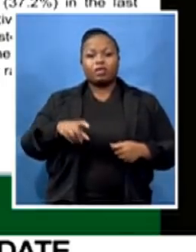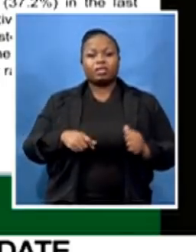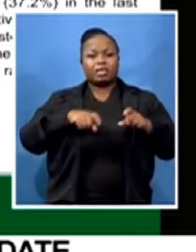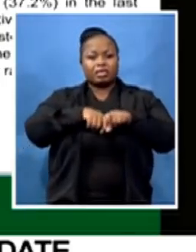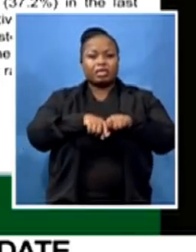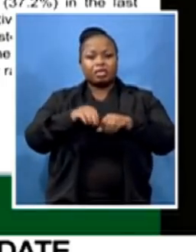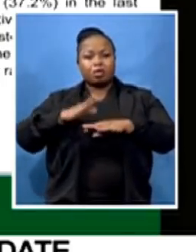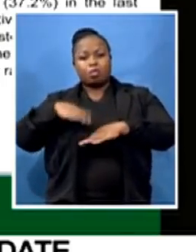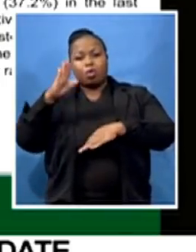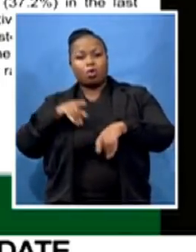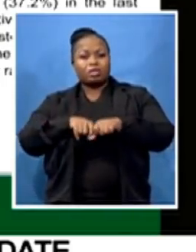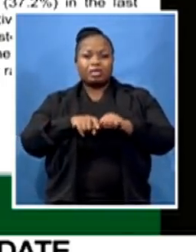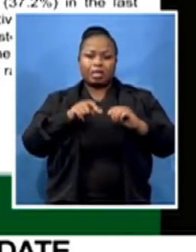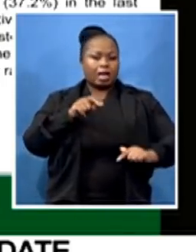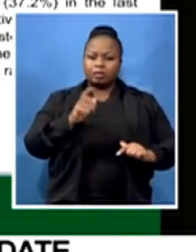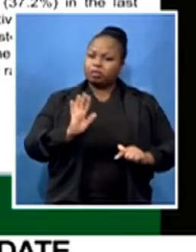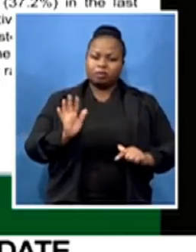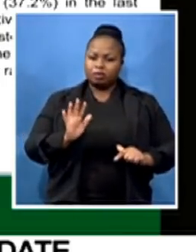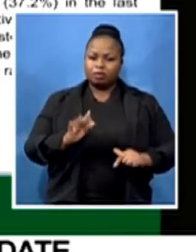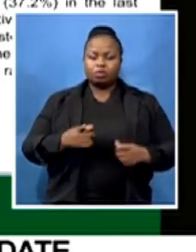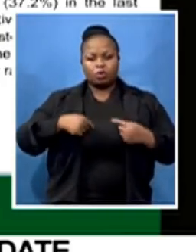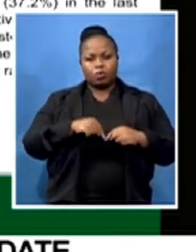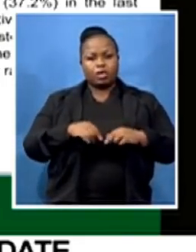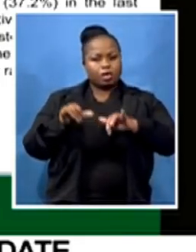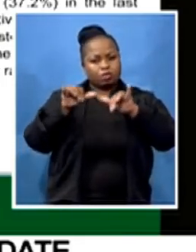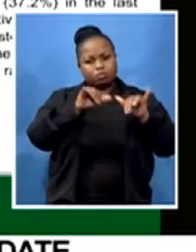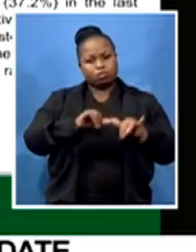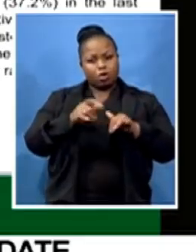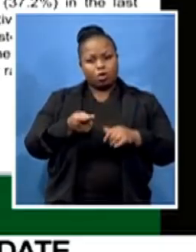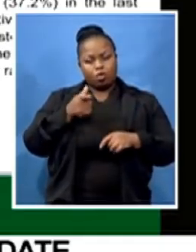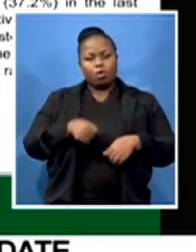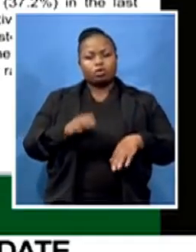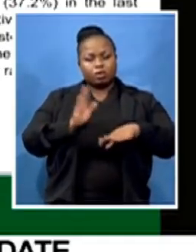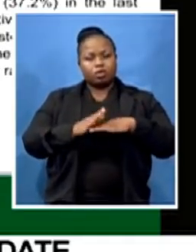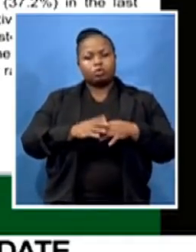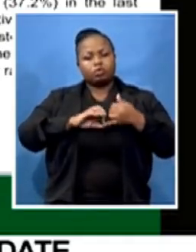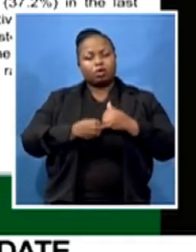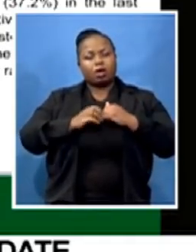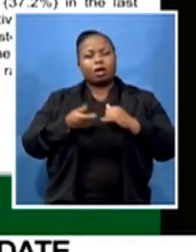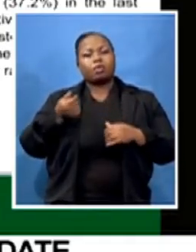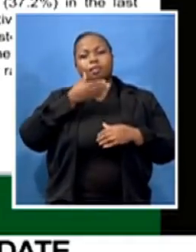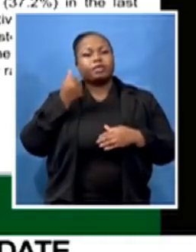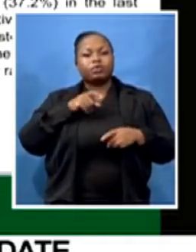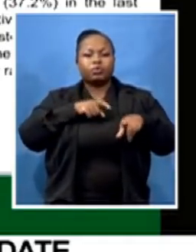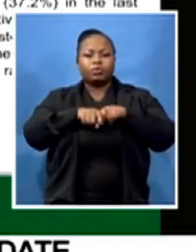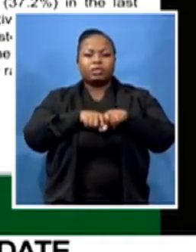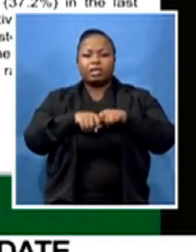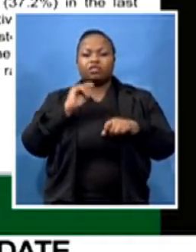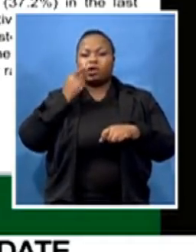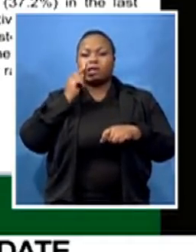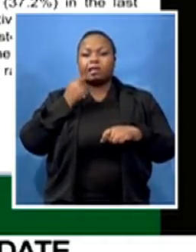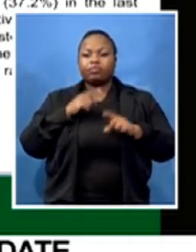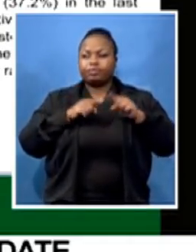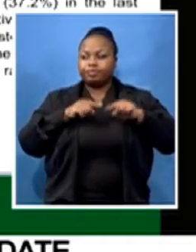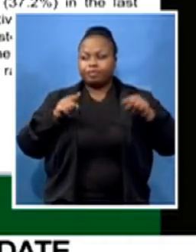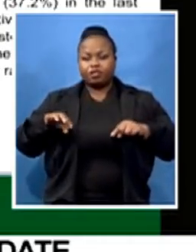relatively testing as much as what is possible from various provinces. So that, for me, says to us that